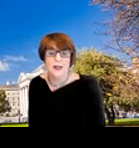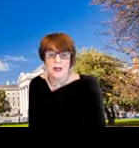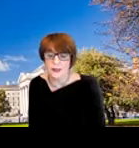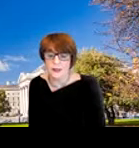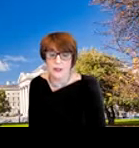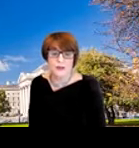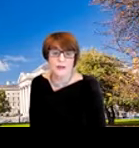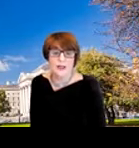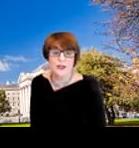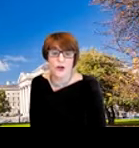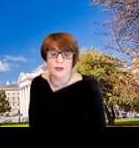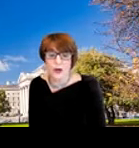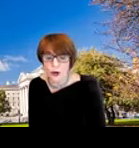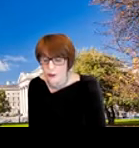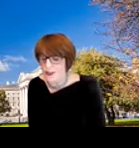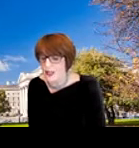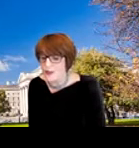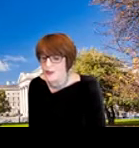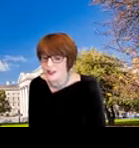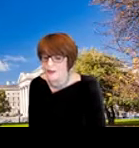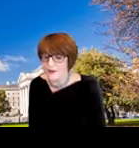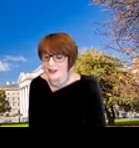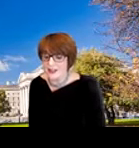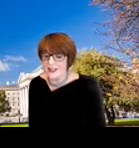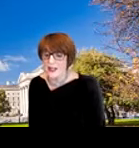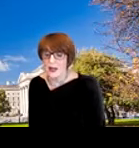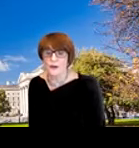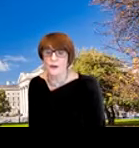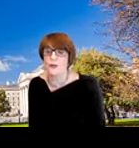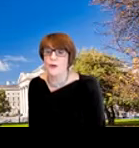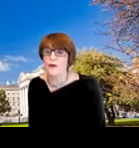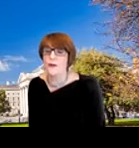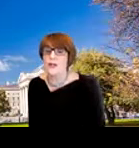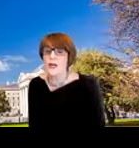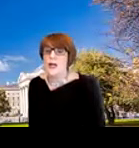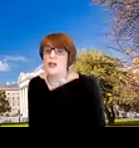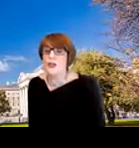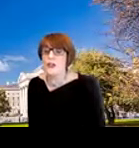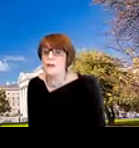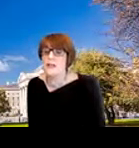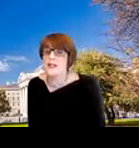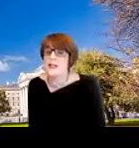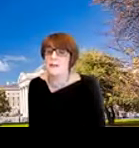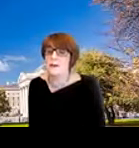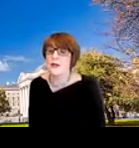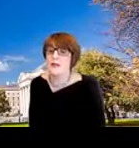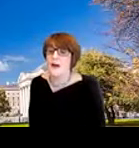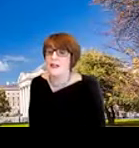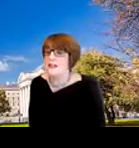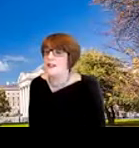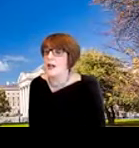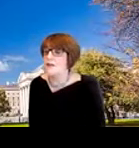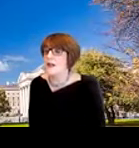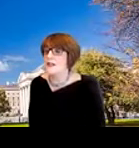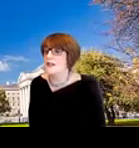disability. But as the minister has mentioned, almost 100% received the vaccine of those who were offered. 30% experienced